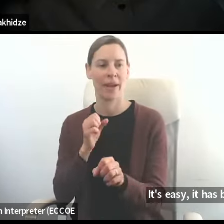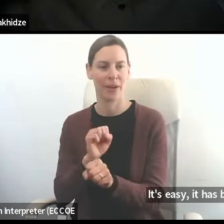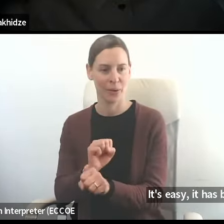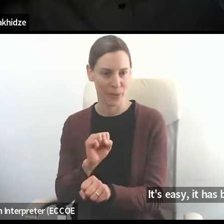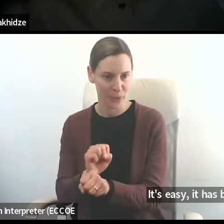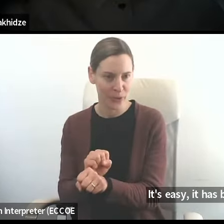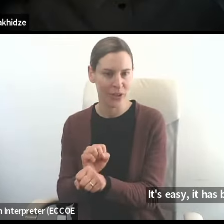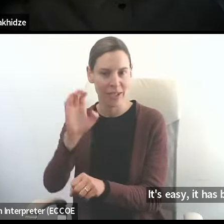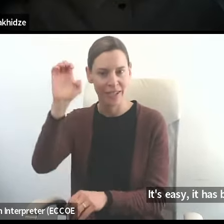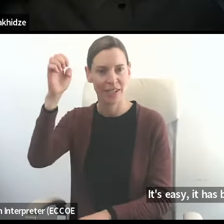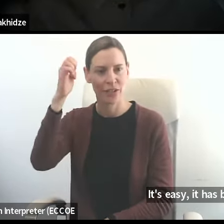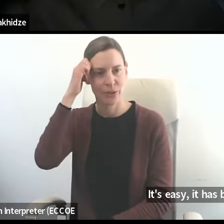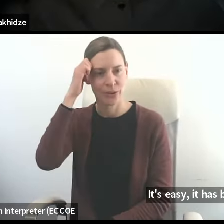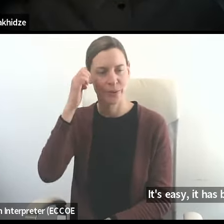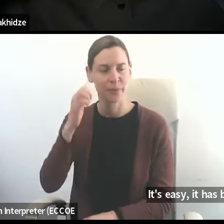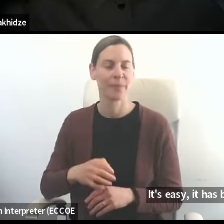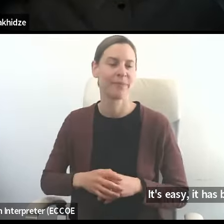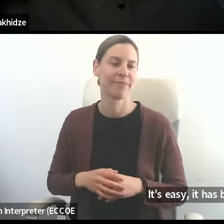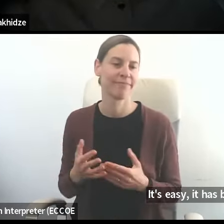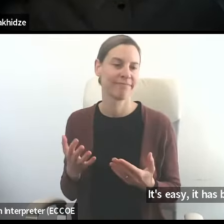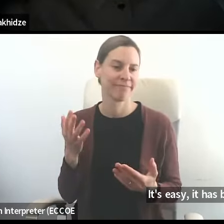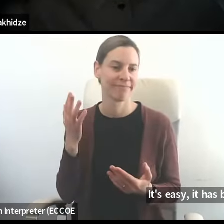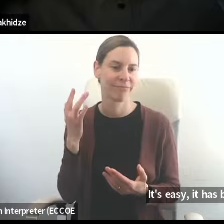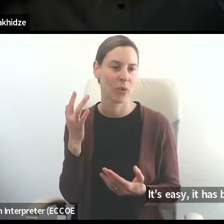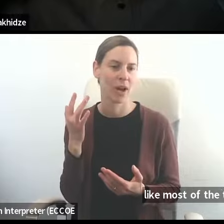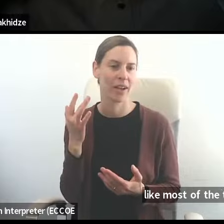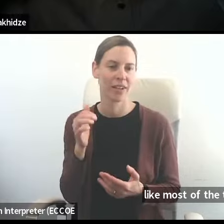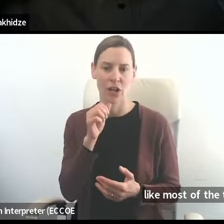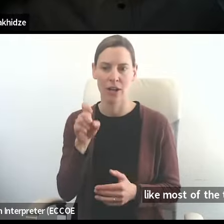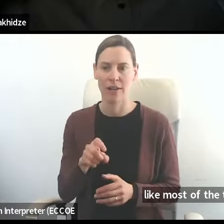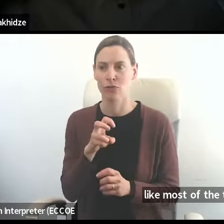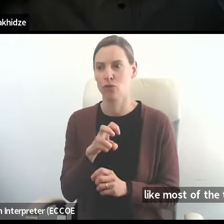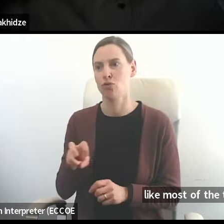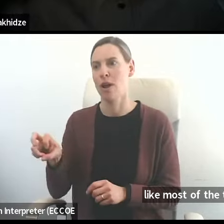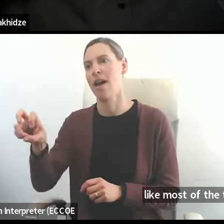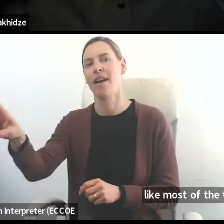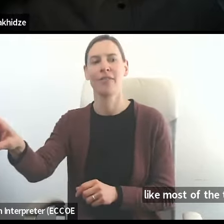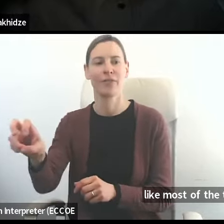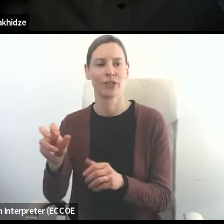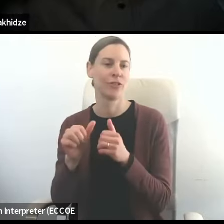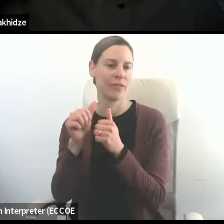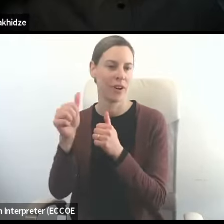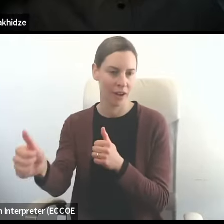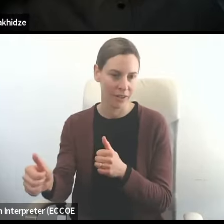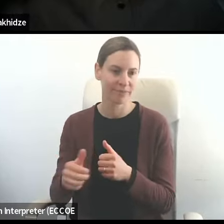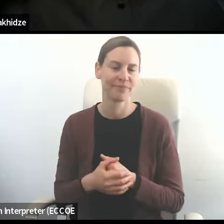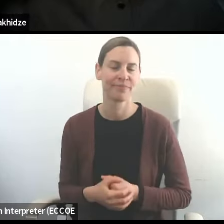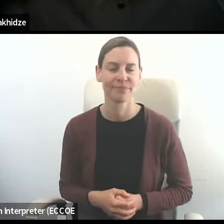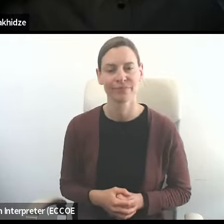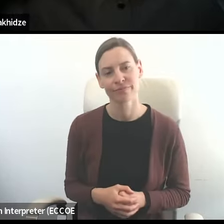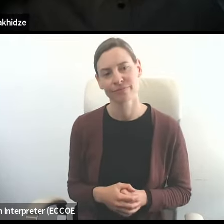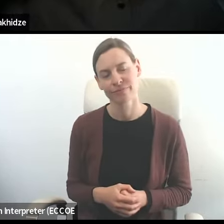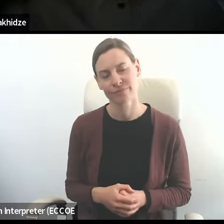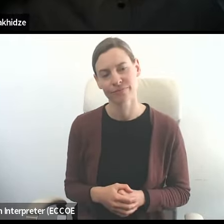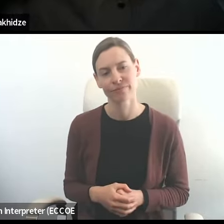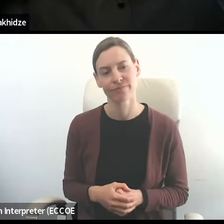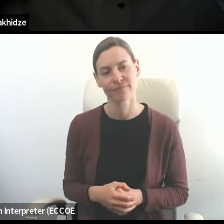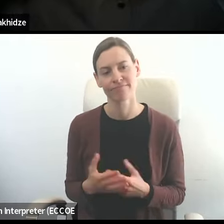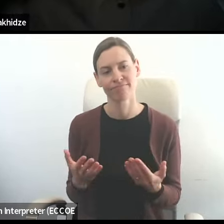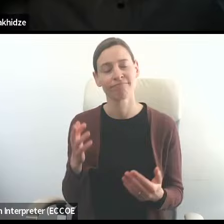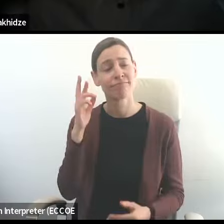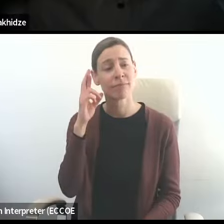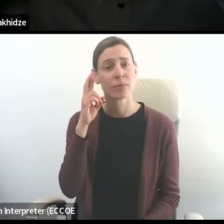time, because of the, you know, distances. But that's why having the